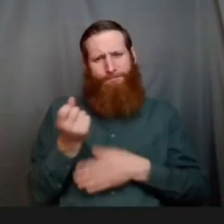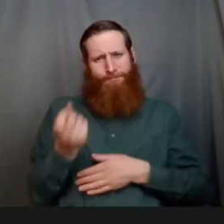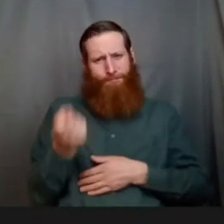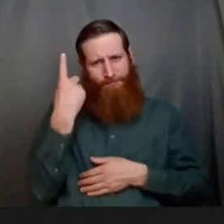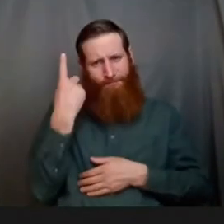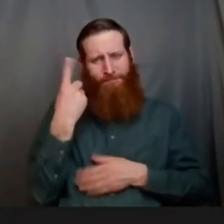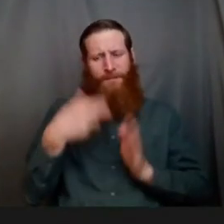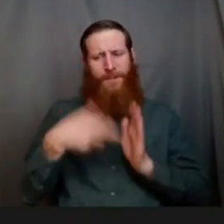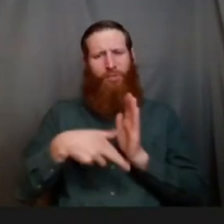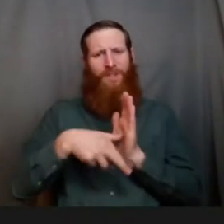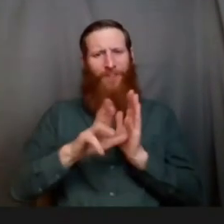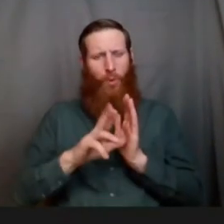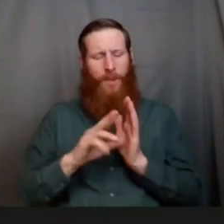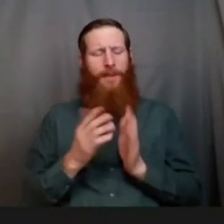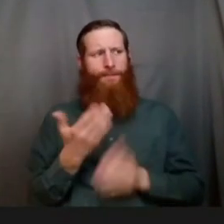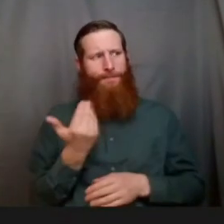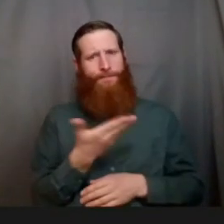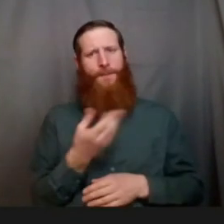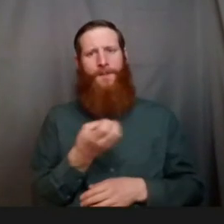reviewing it a few times.